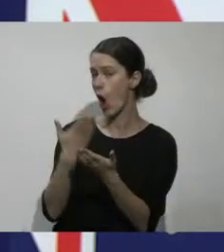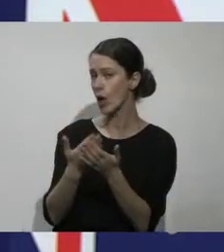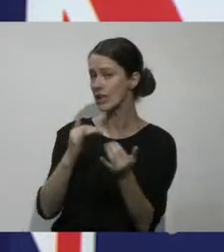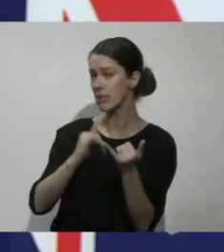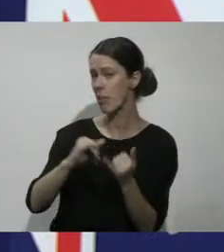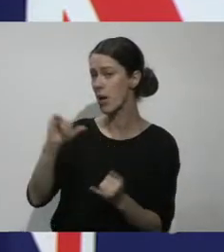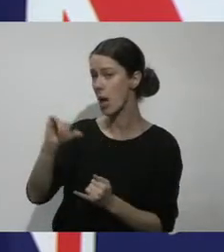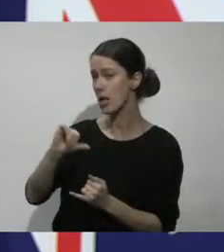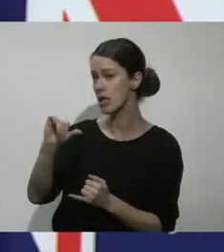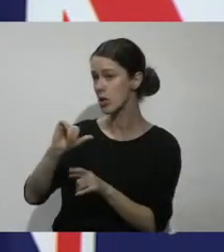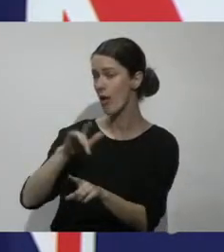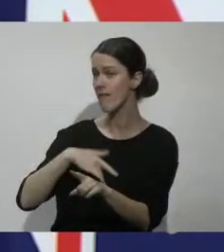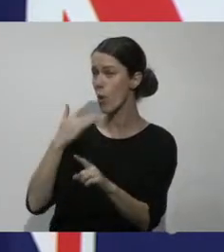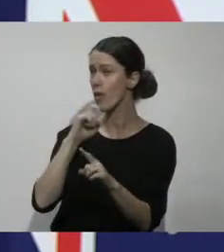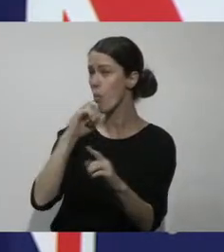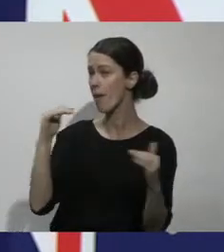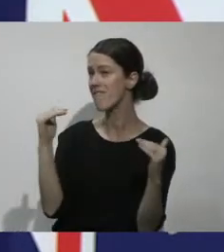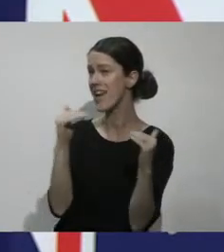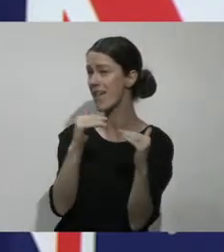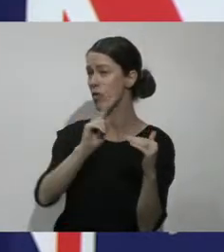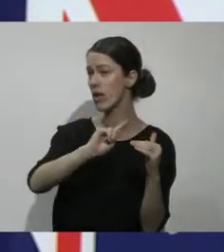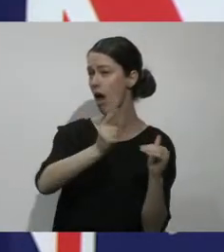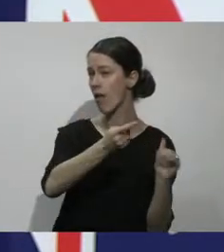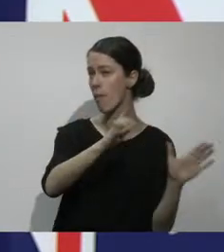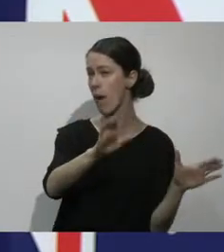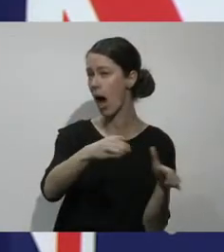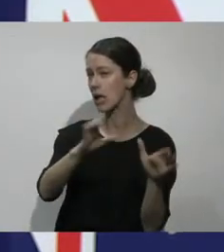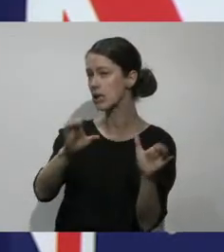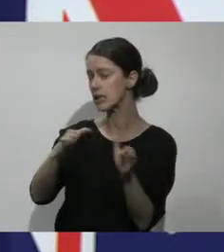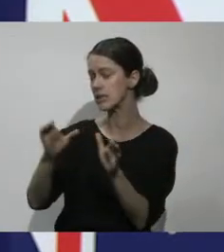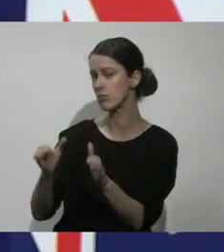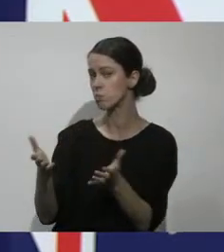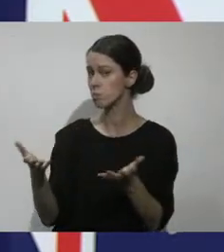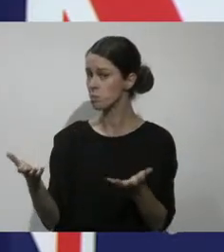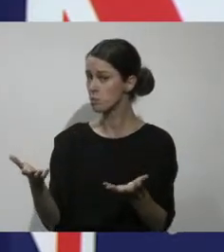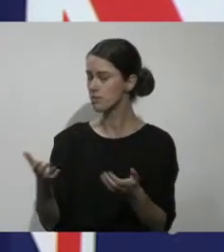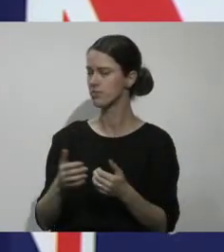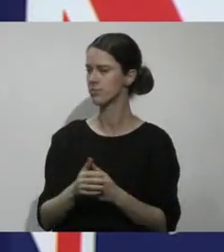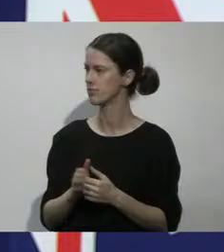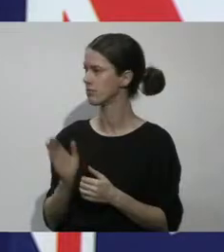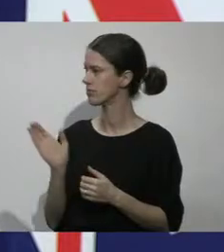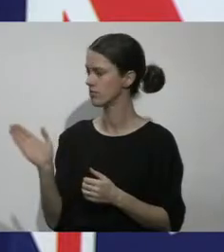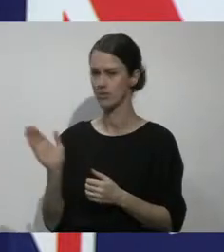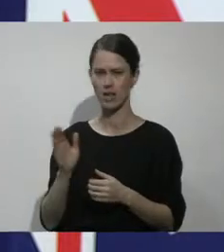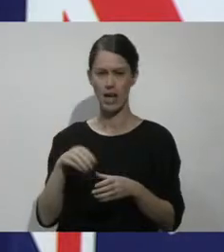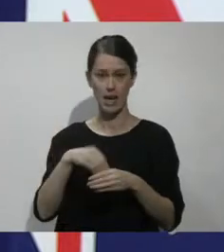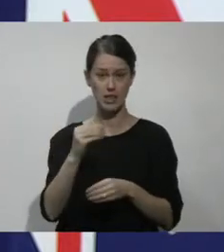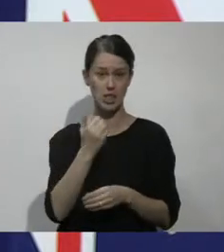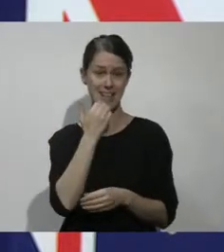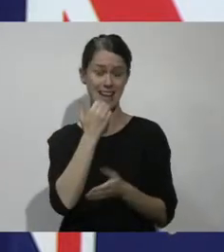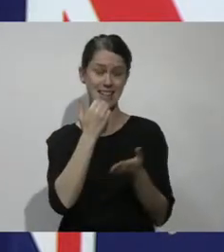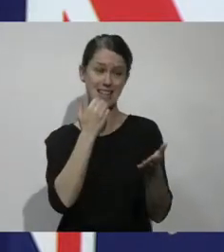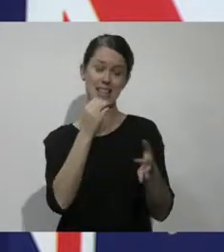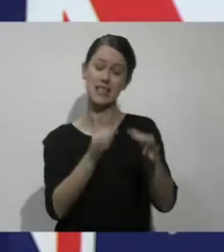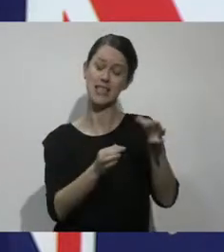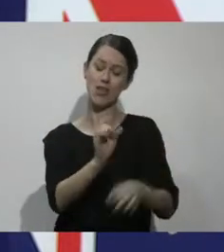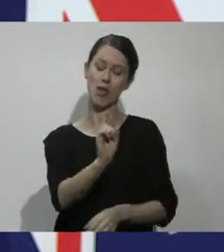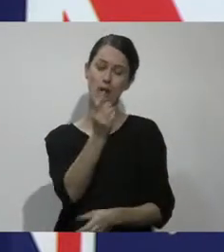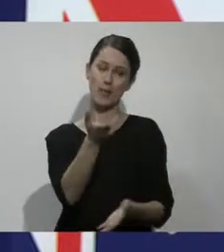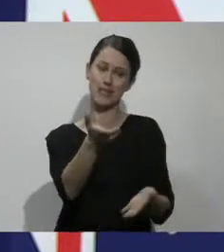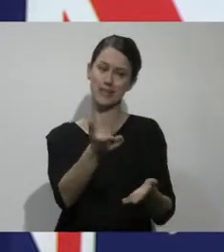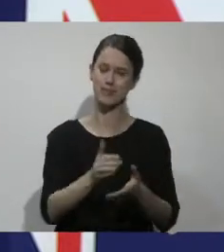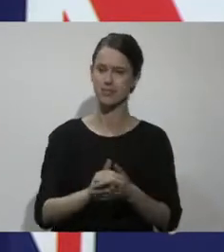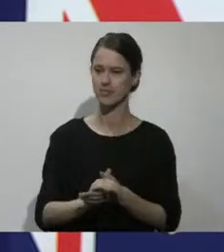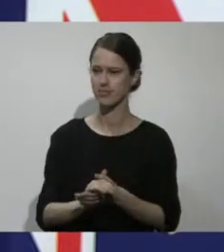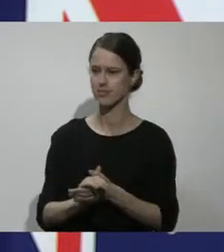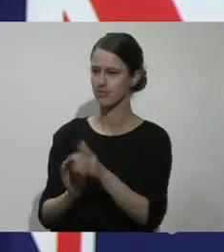19 is fair to the other parties, given the pulpit you stand at. The election date is entirely the decision of the Prime Minister. One more.